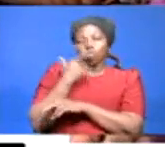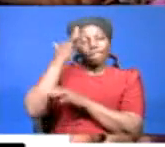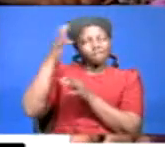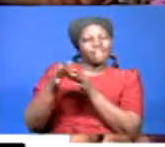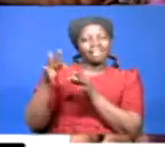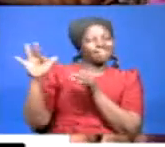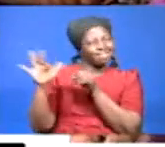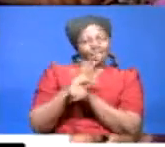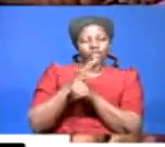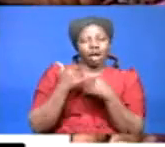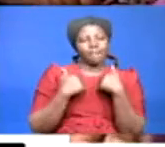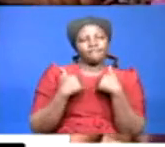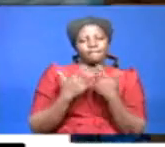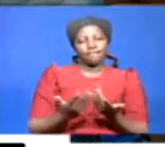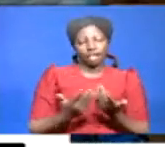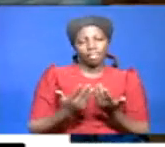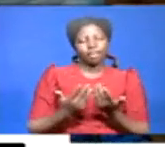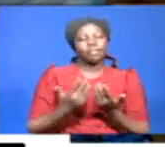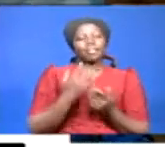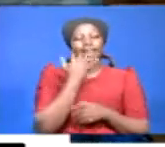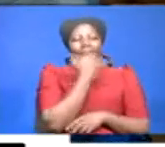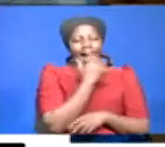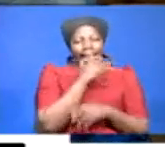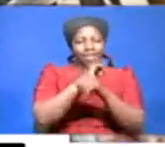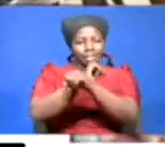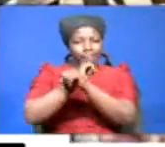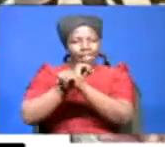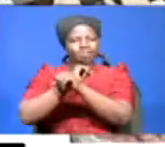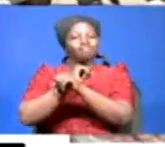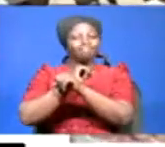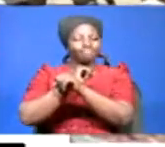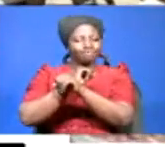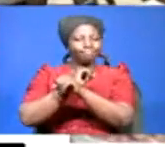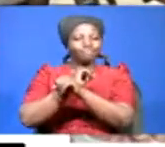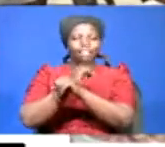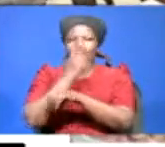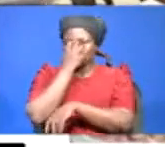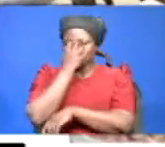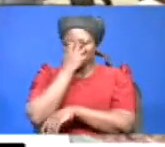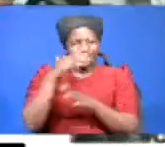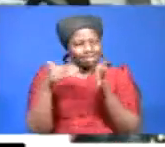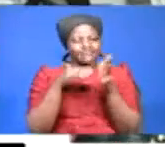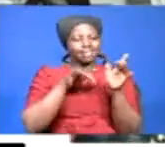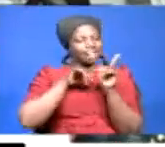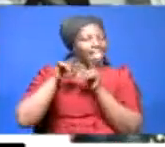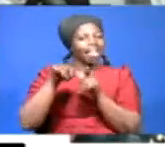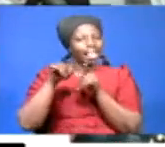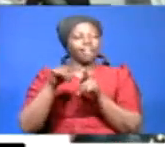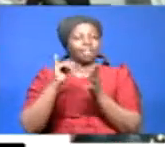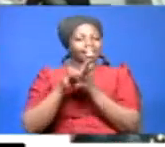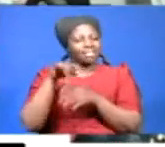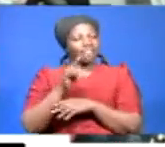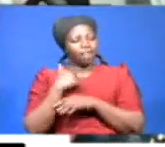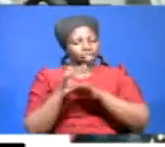Gachagua defended his boss, President William Ruto, against accusations that he has sidelined the mountain in the nomination